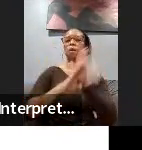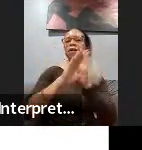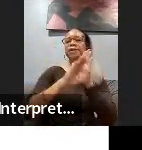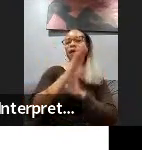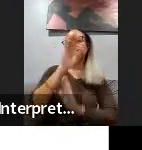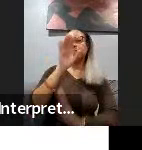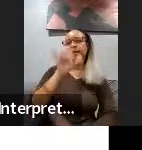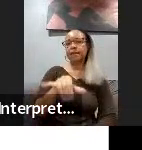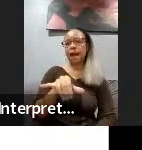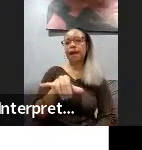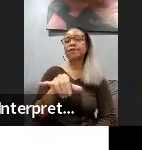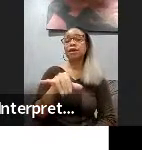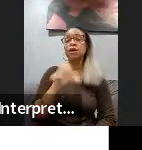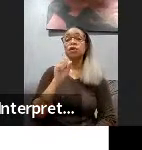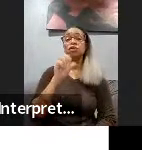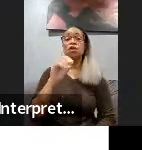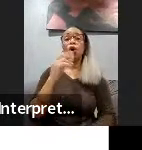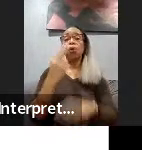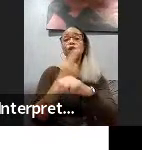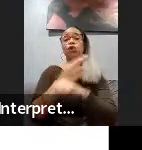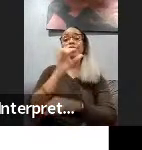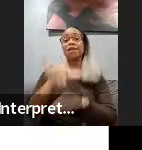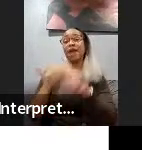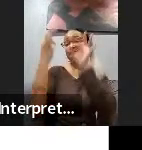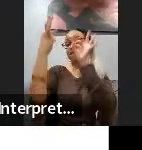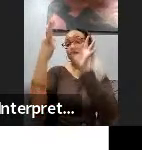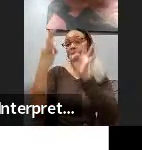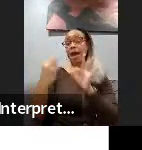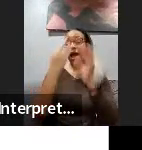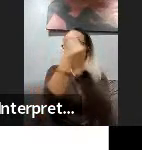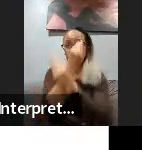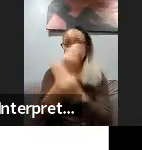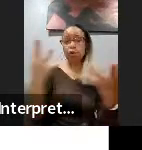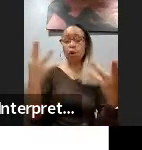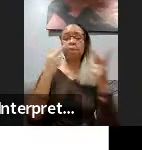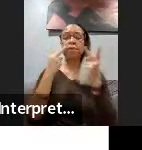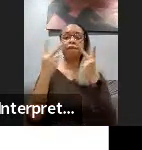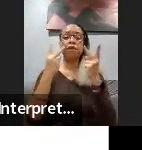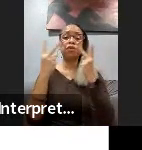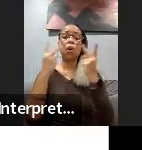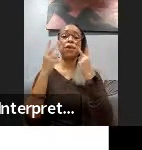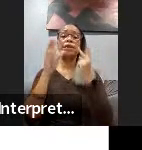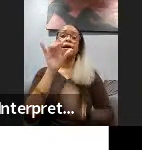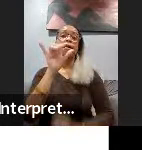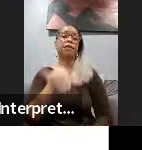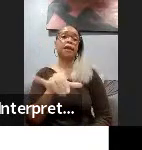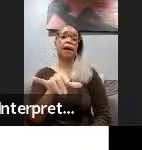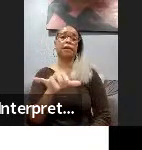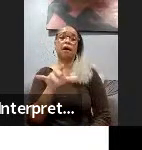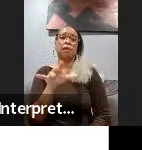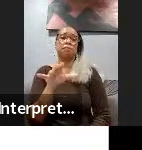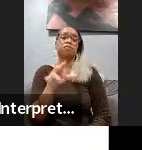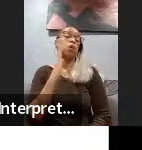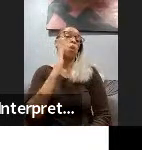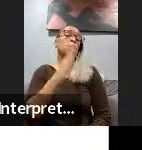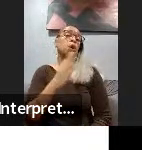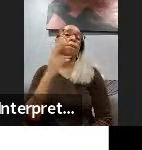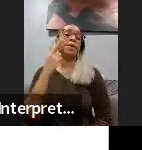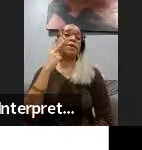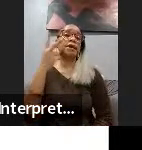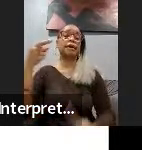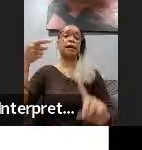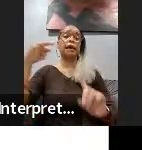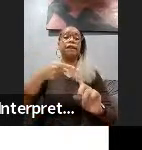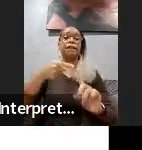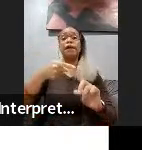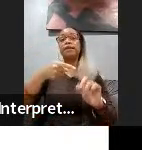ads. And so we used that feedback to inform the visuals that are going to be seen in this campaign. We shared